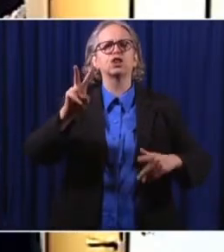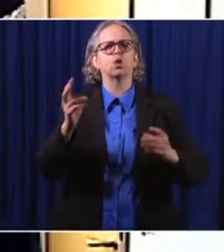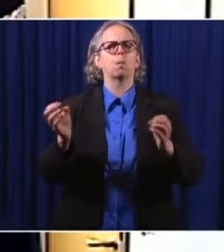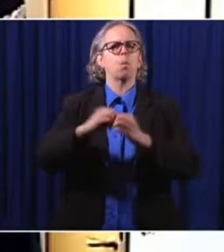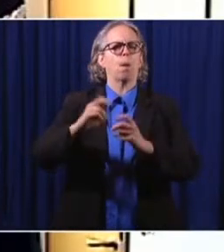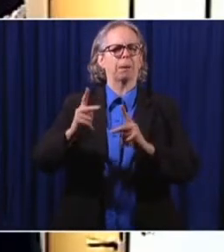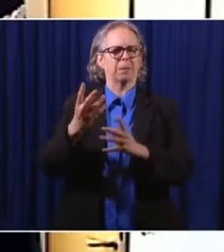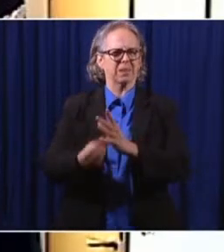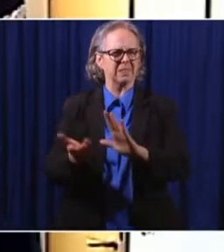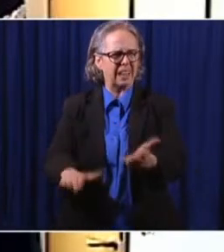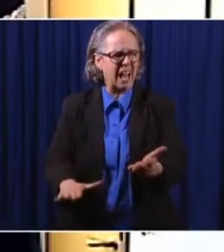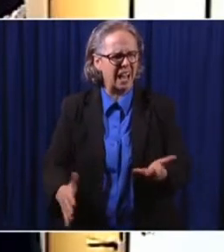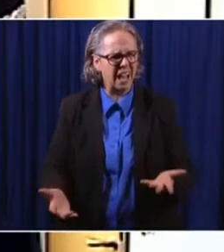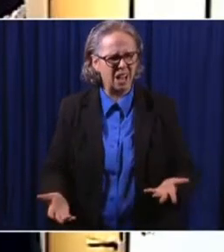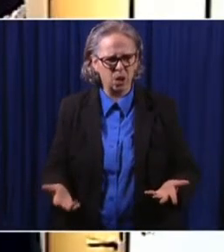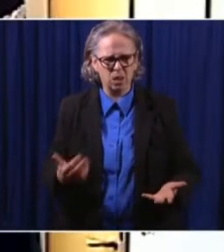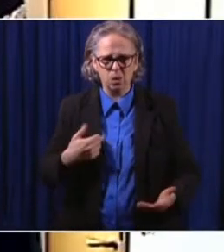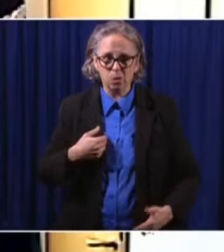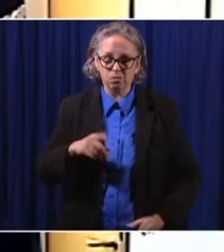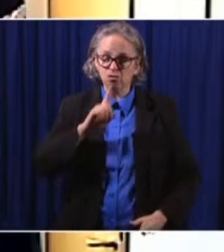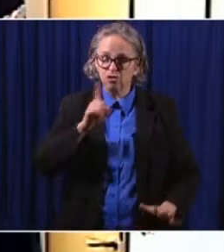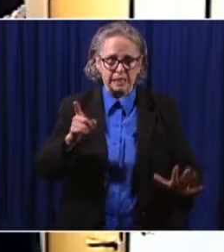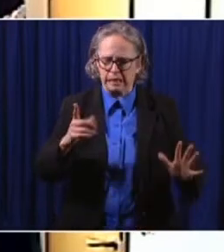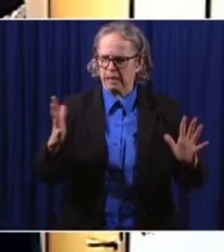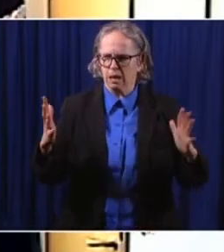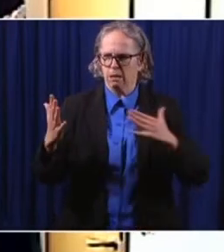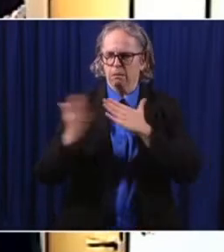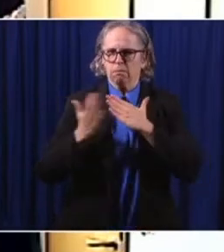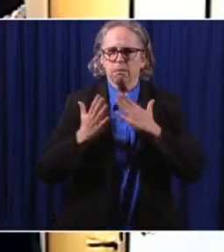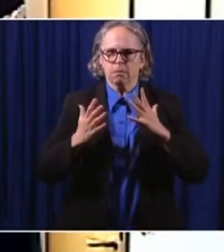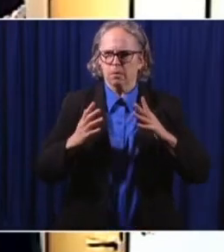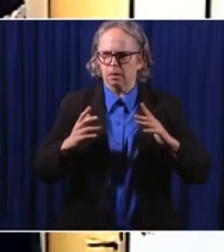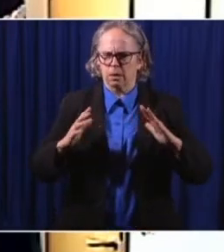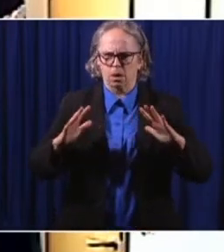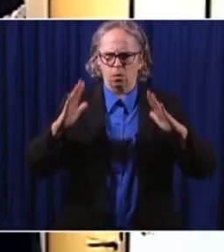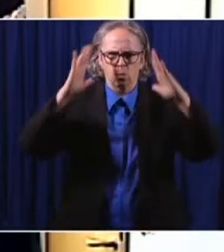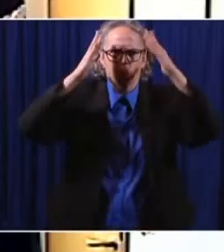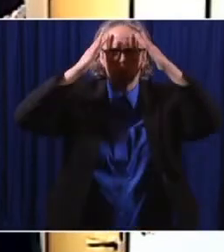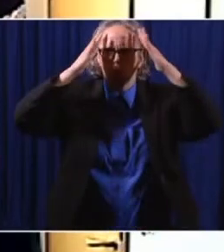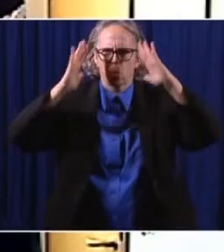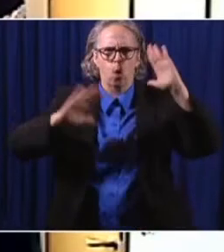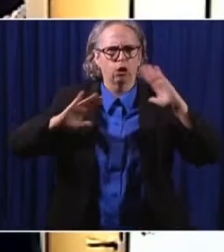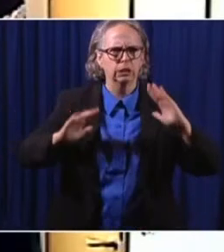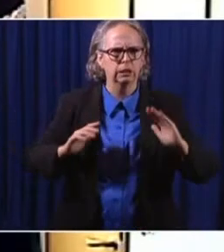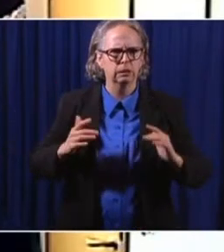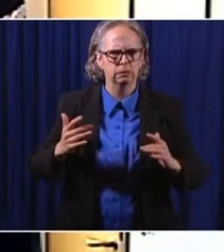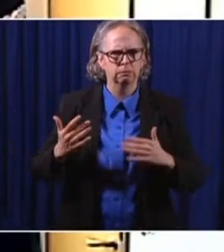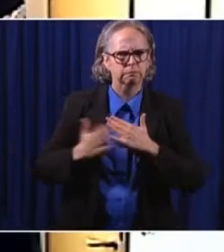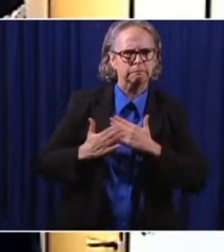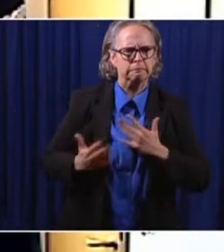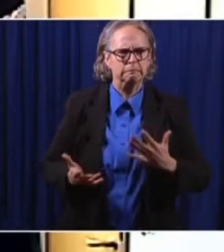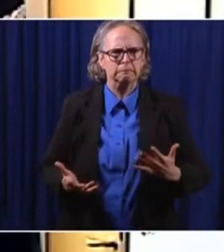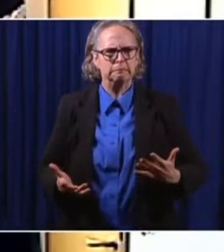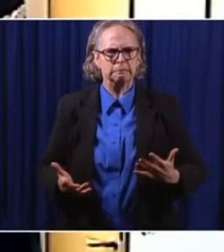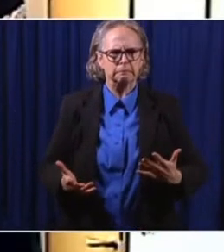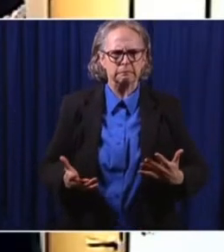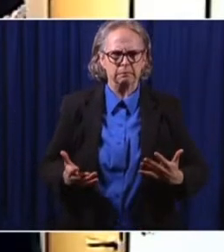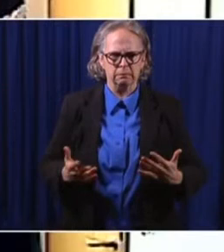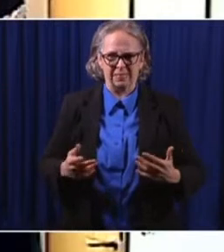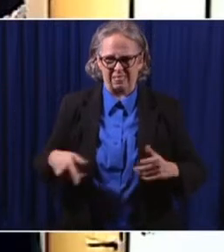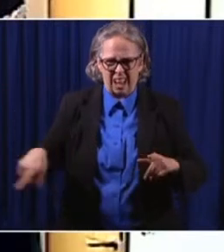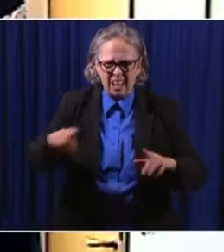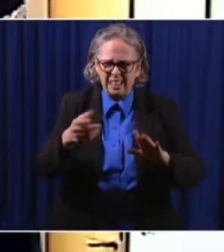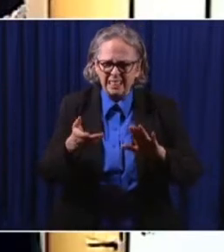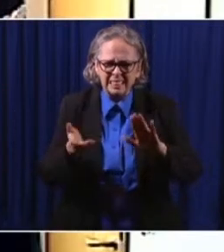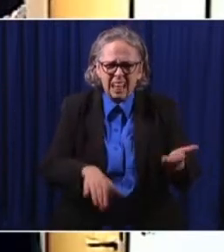we are alarmed. You know, the Highway Patrol and our partners, we take very seriously those deaths. Those are family